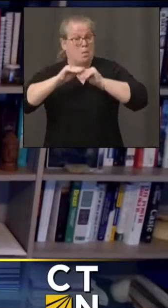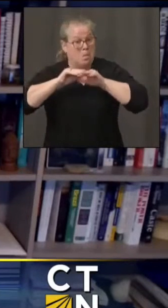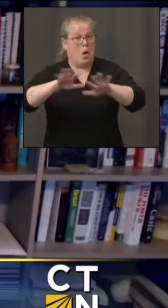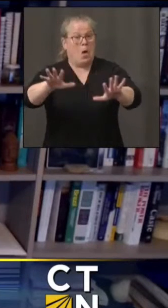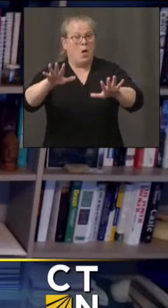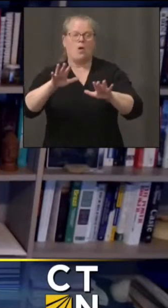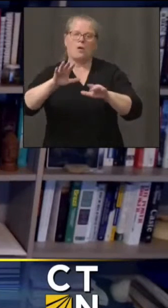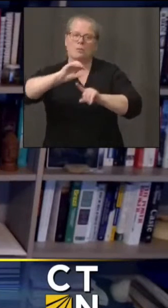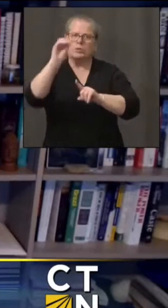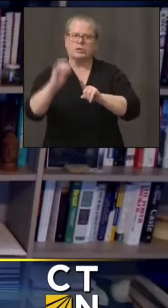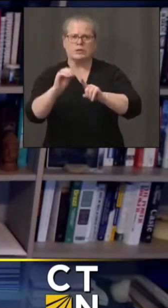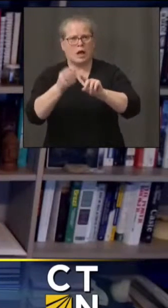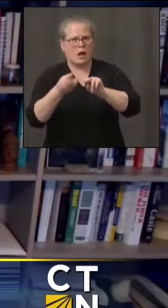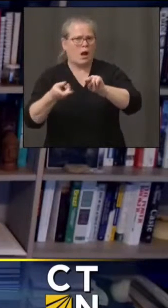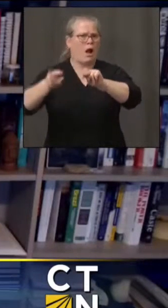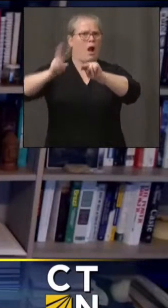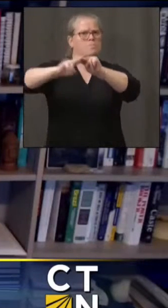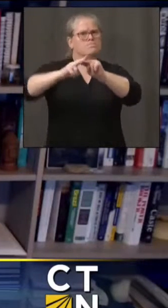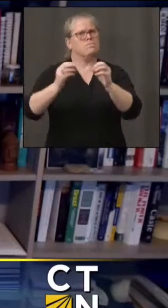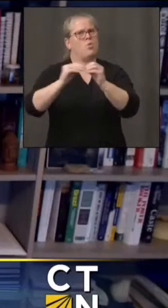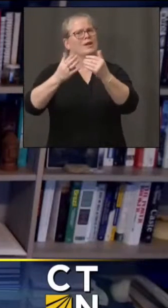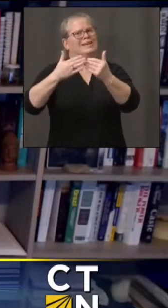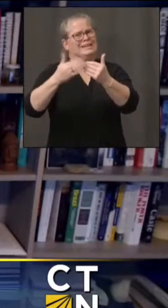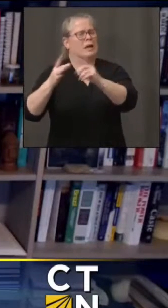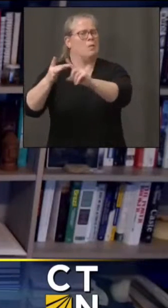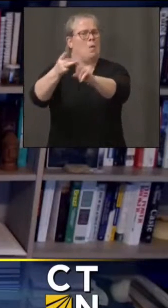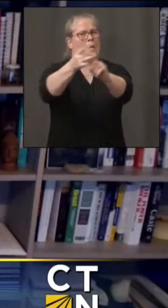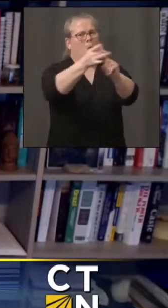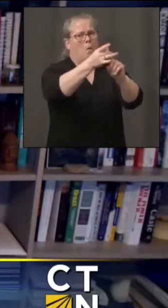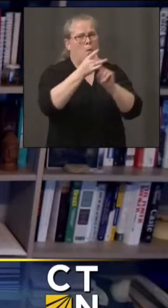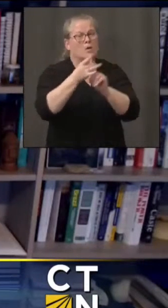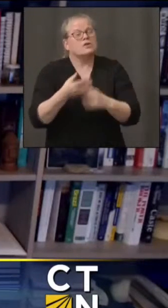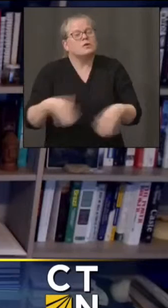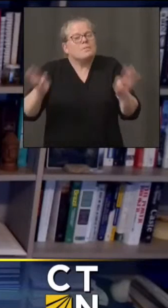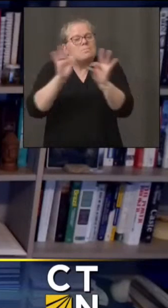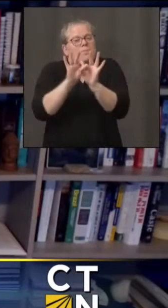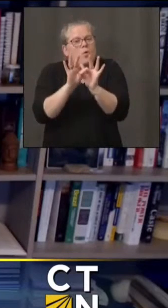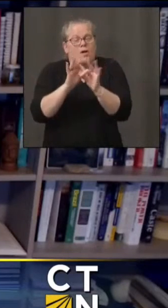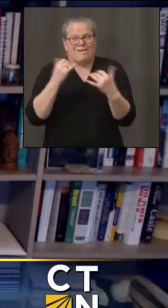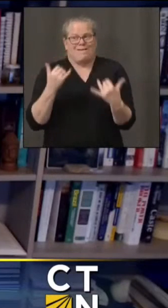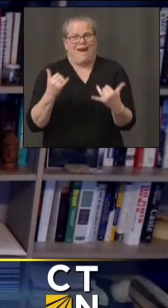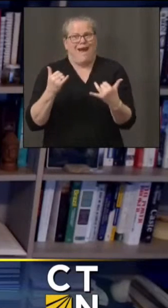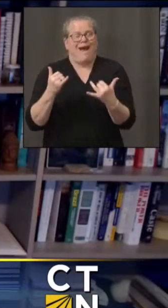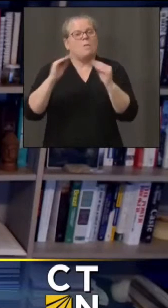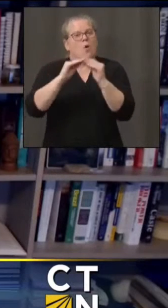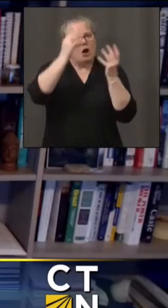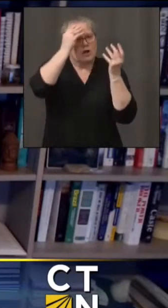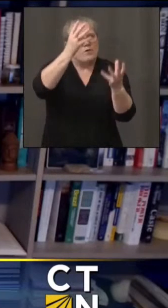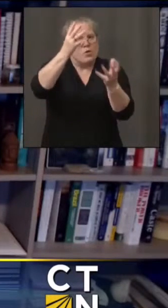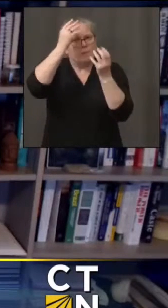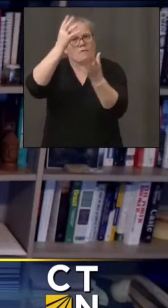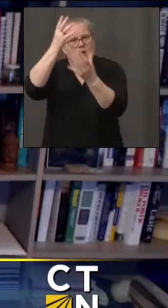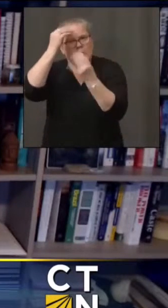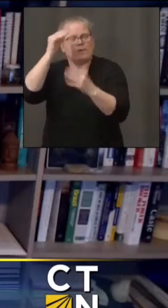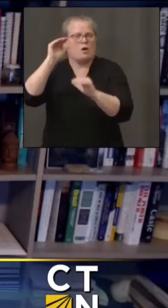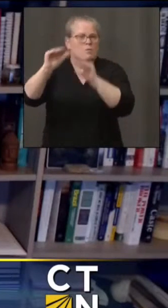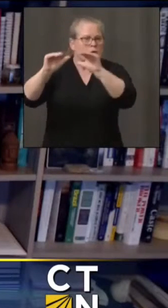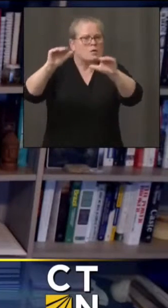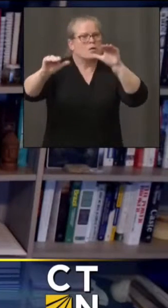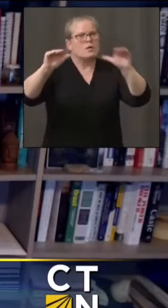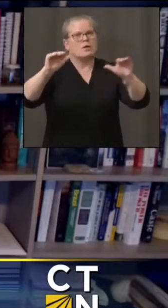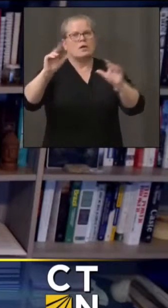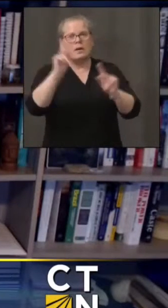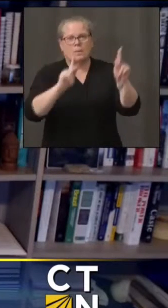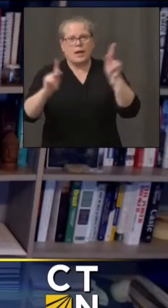to inform, our population, of the importance. If there's anything that we've